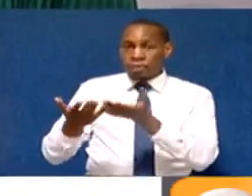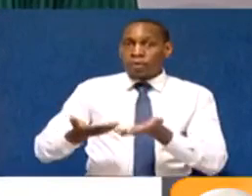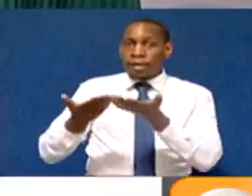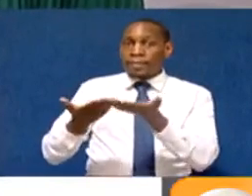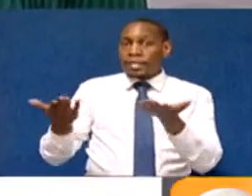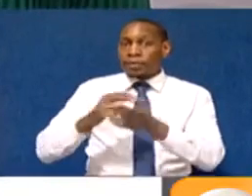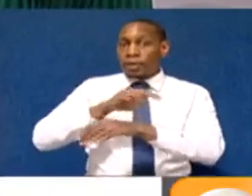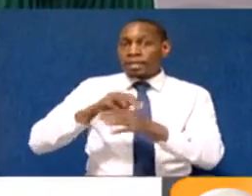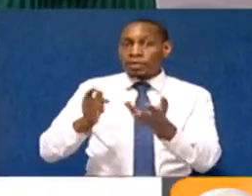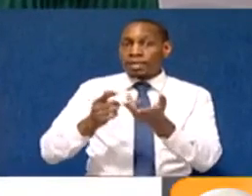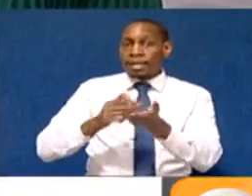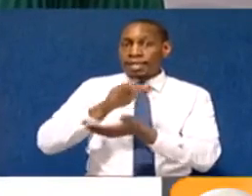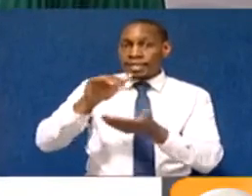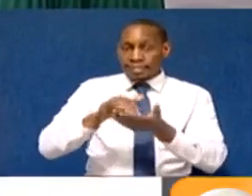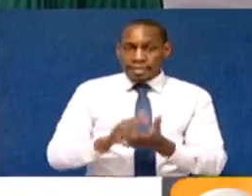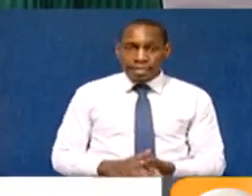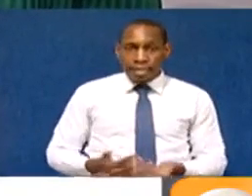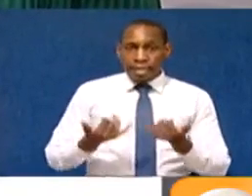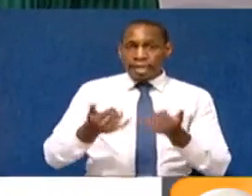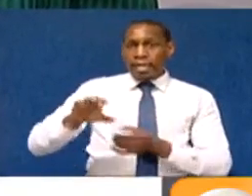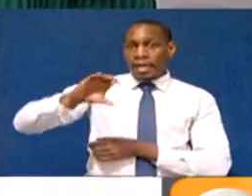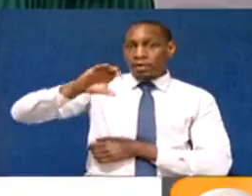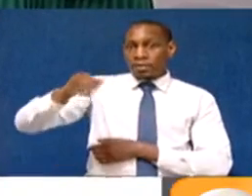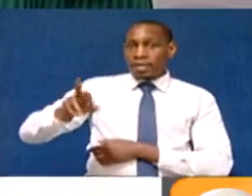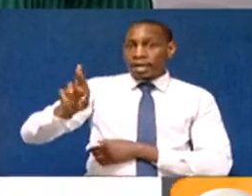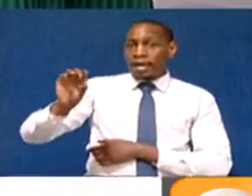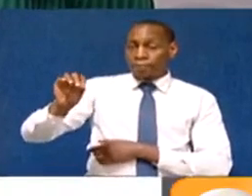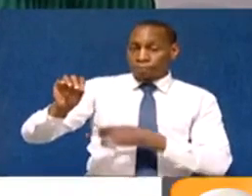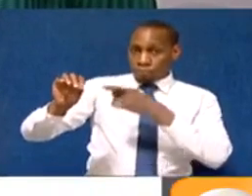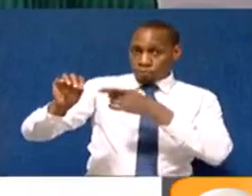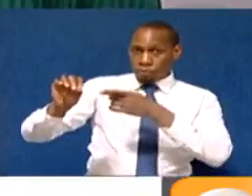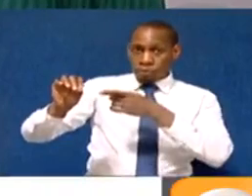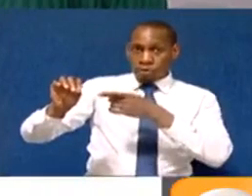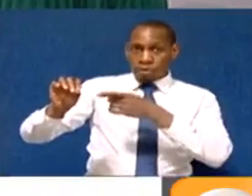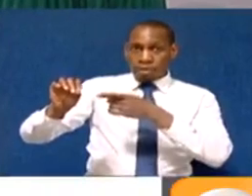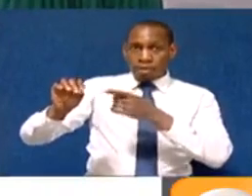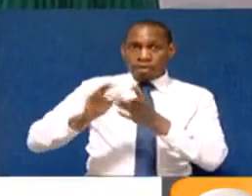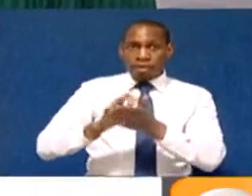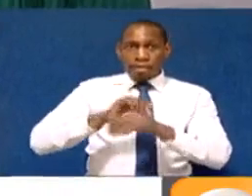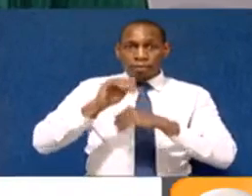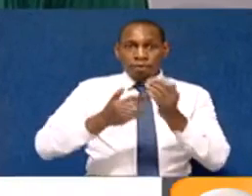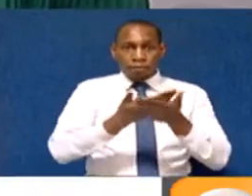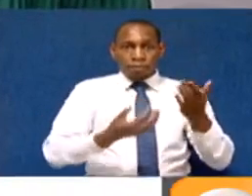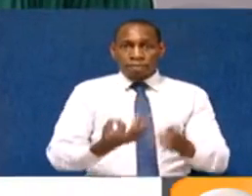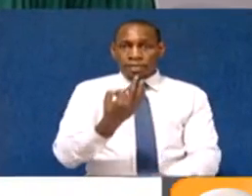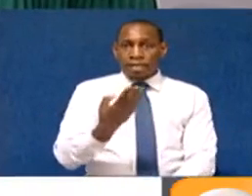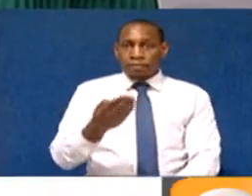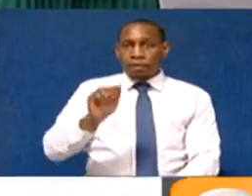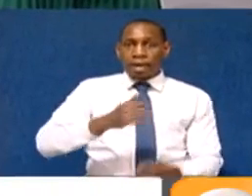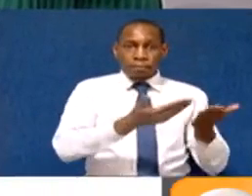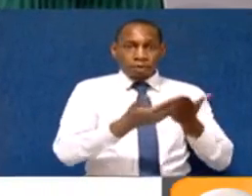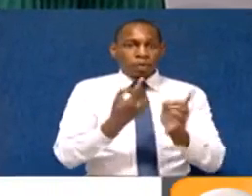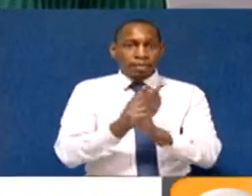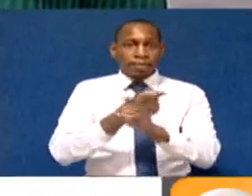the National Tallying Center. Now, the constituency returning officer will take all those Form 34As they've received